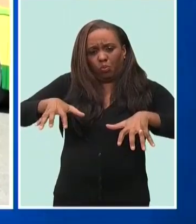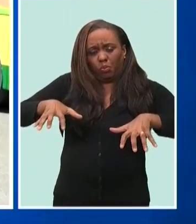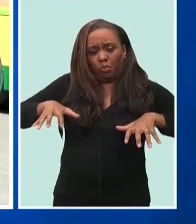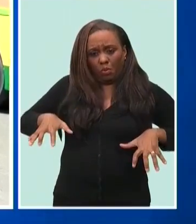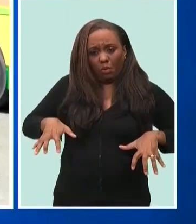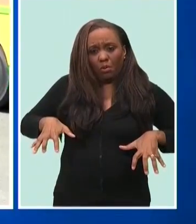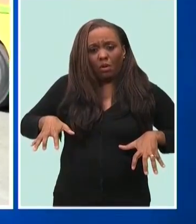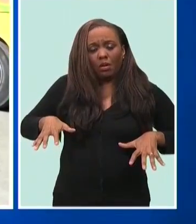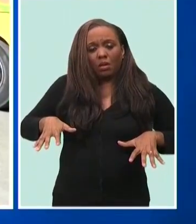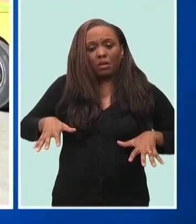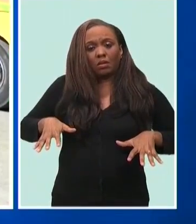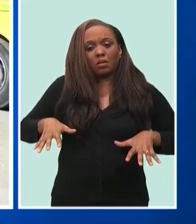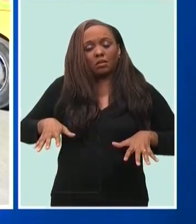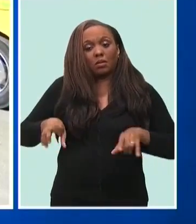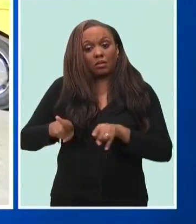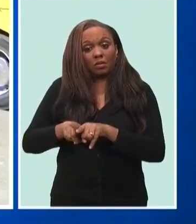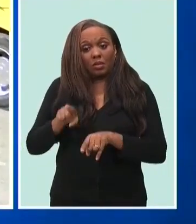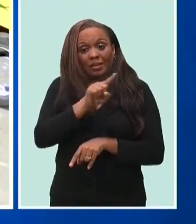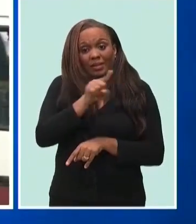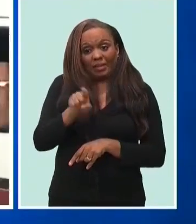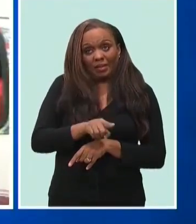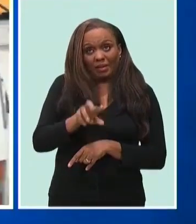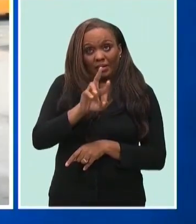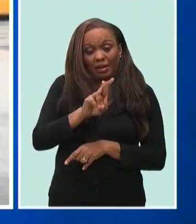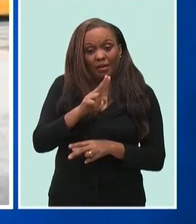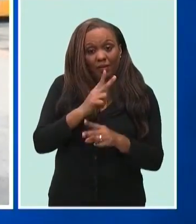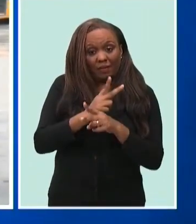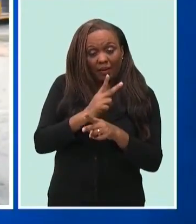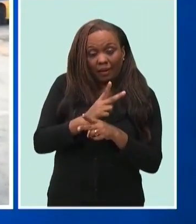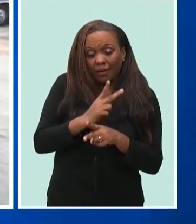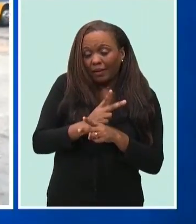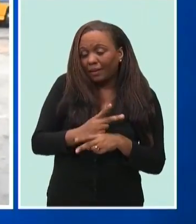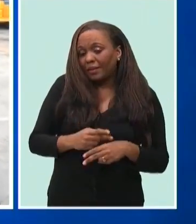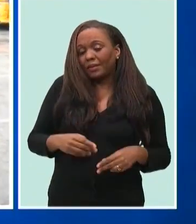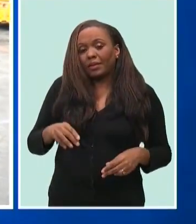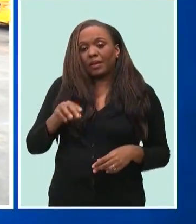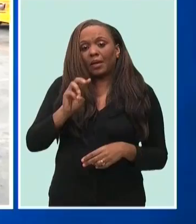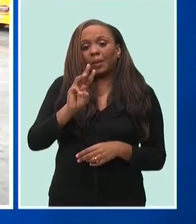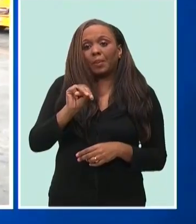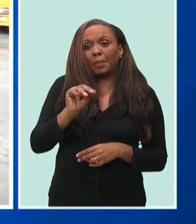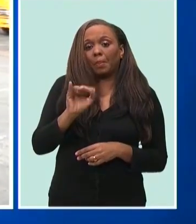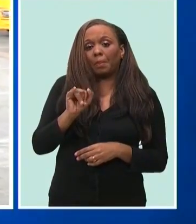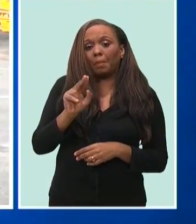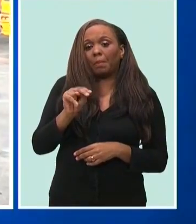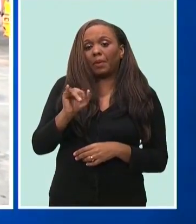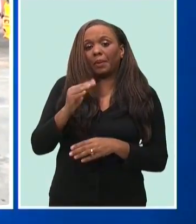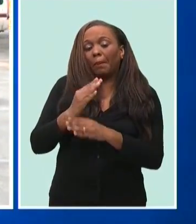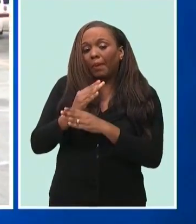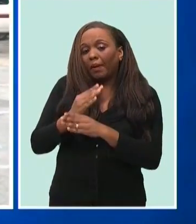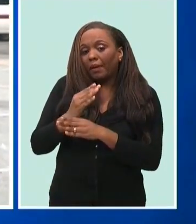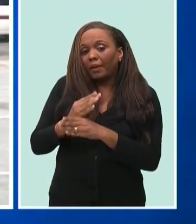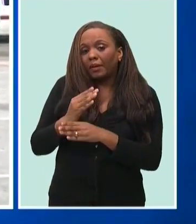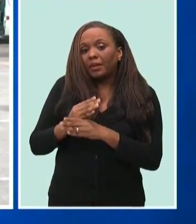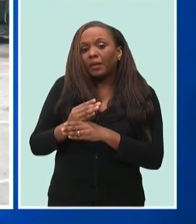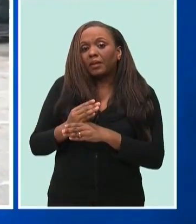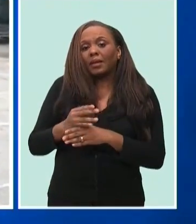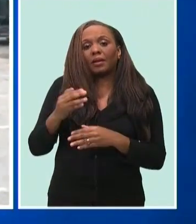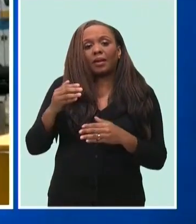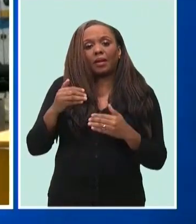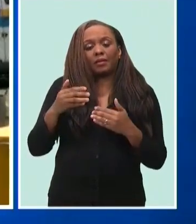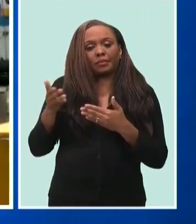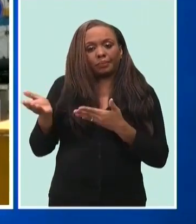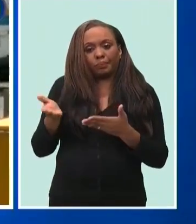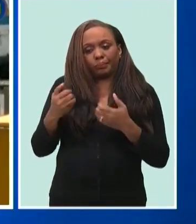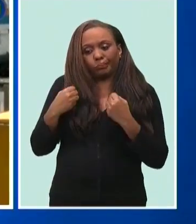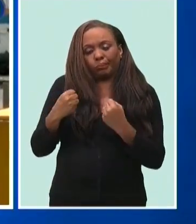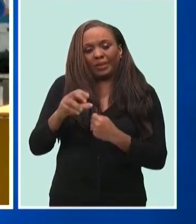also learned that public service vehicles are responsible for moving 70% of the traveling public, while the Transport Board